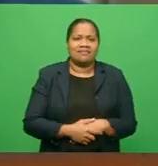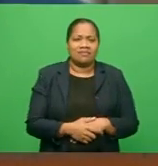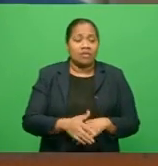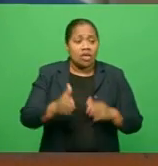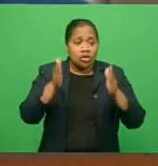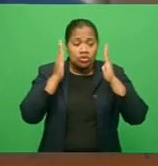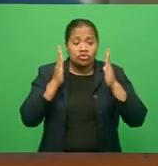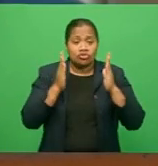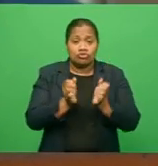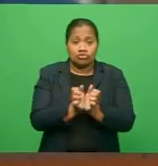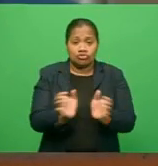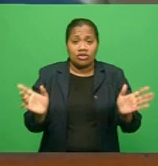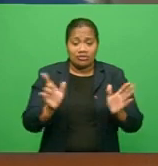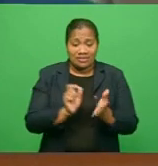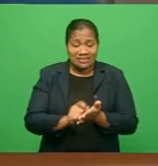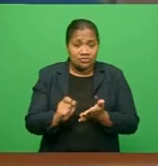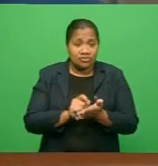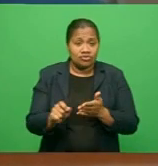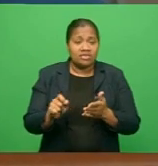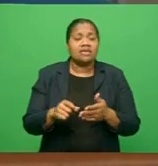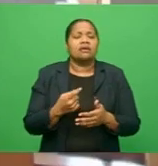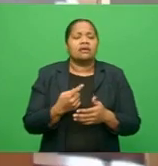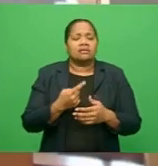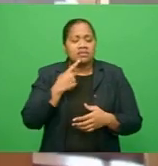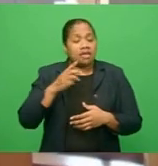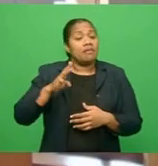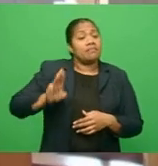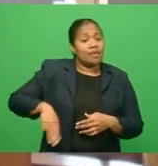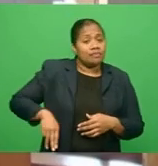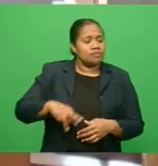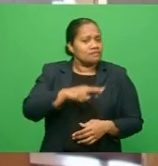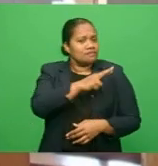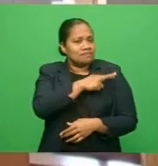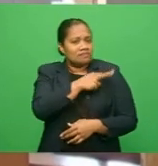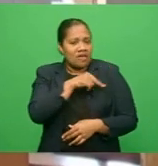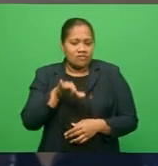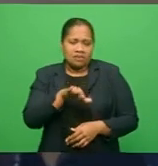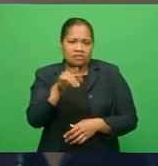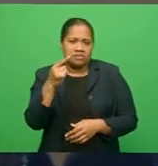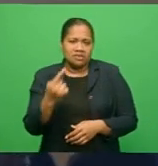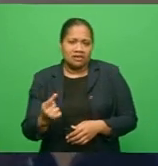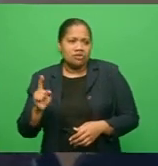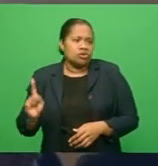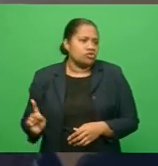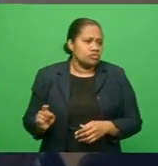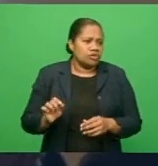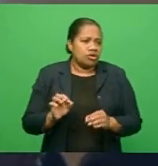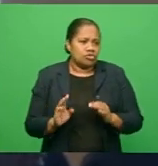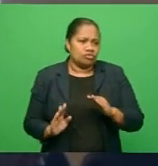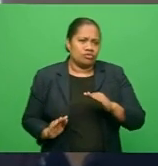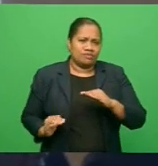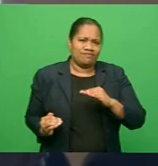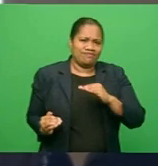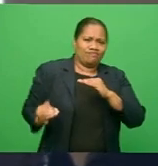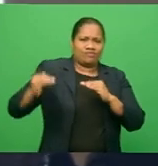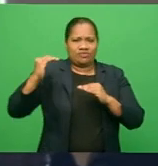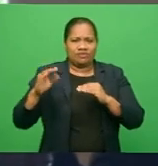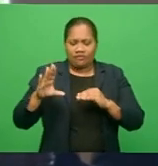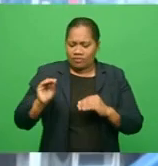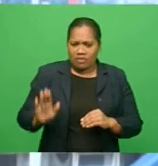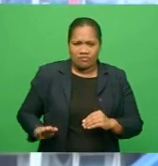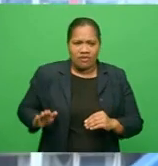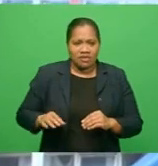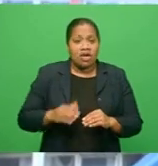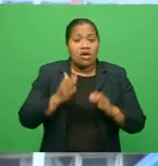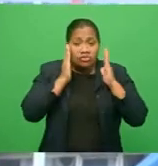Secretary Reverend Ilivuli Suai says members are responsible for getting themselves out of the poverty trap, and the church can only do what it